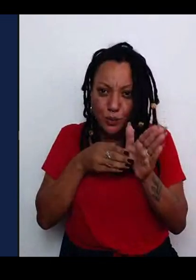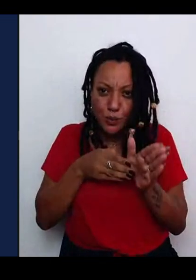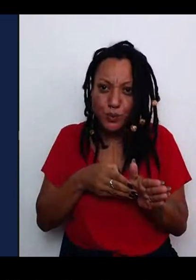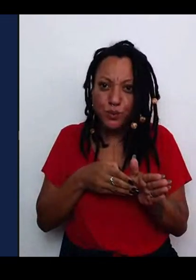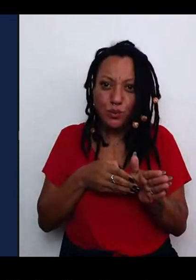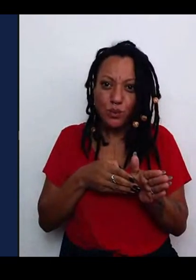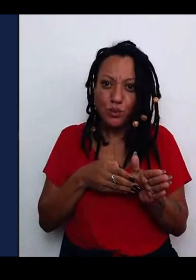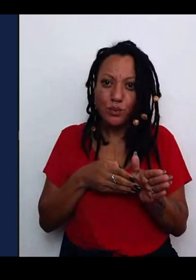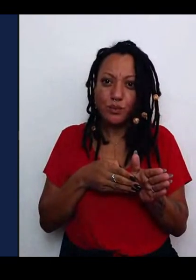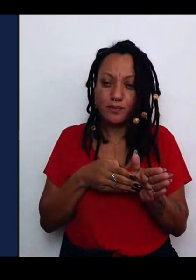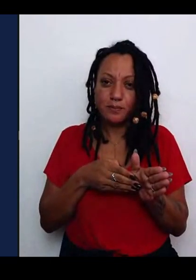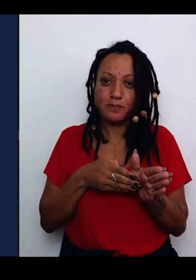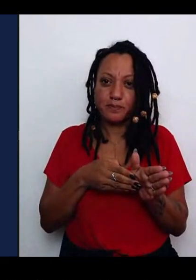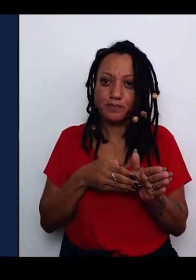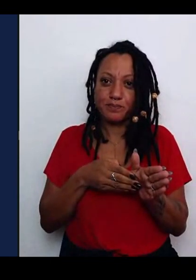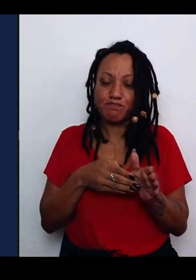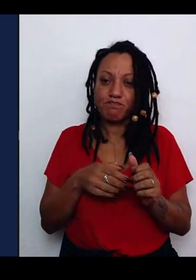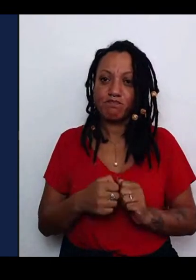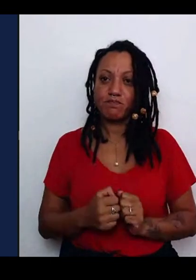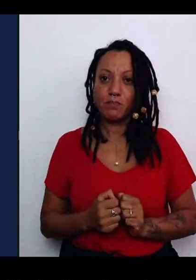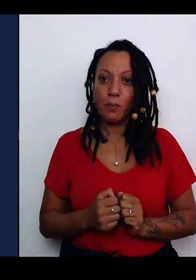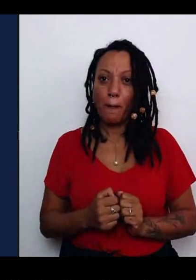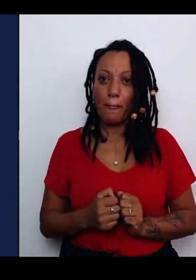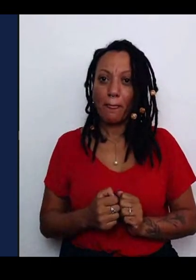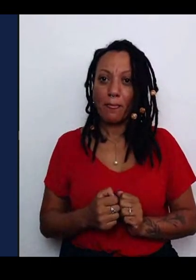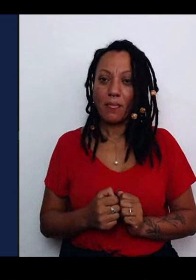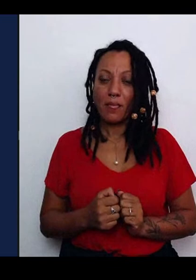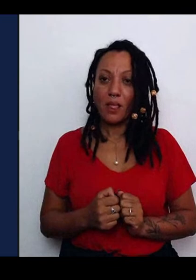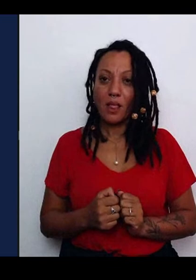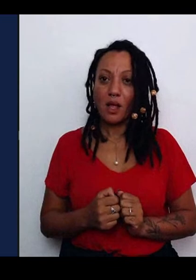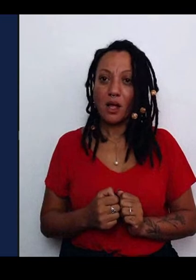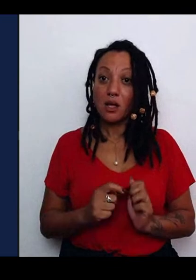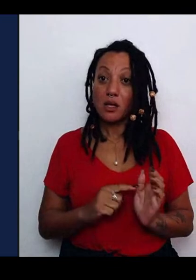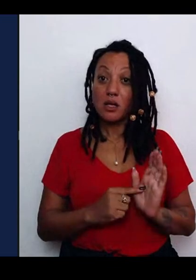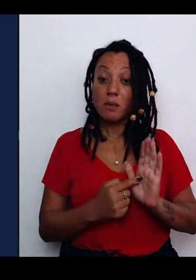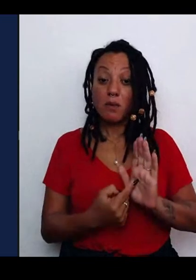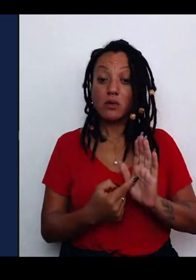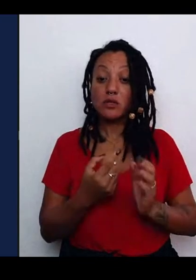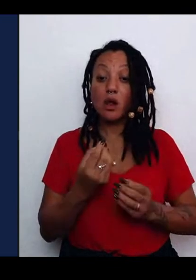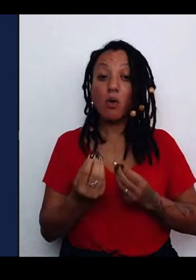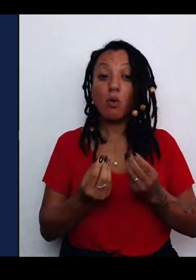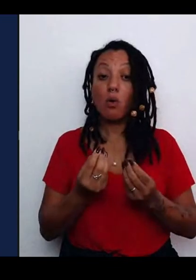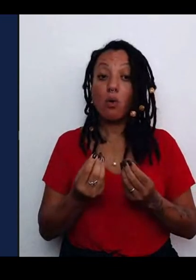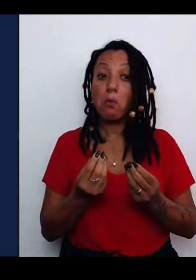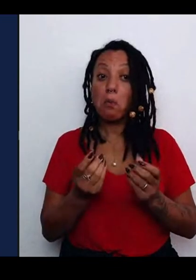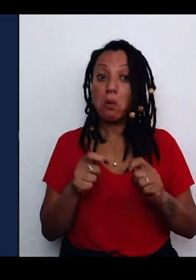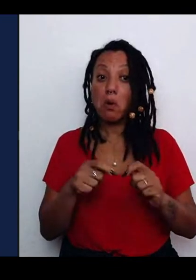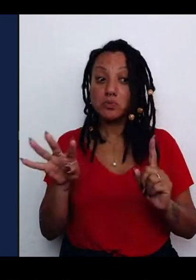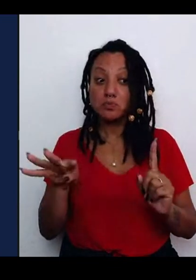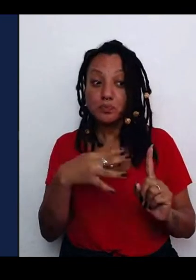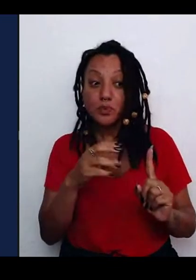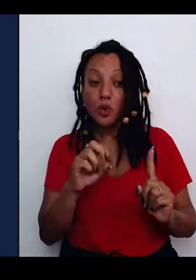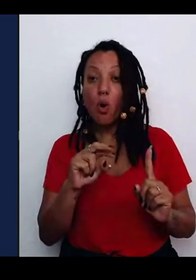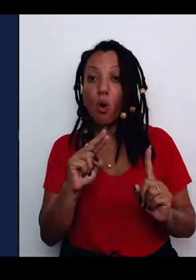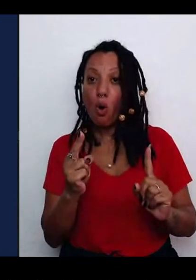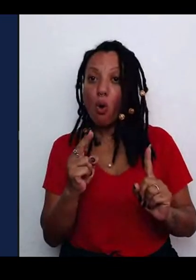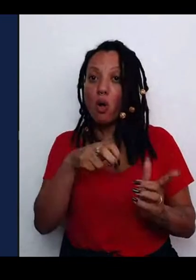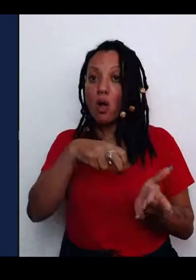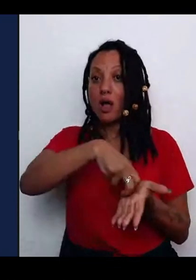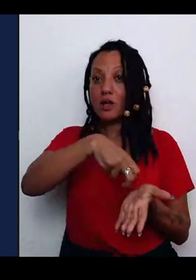and conditions of punishment that ensure they exist within well-defined Norms of occupation circulation